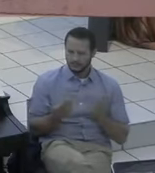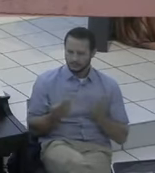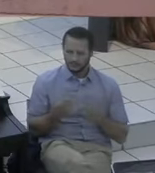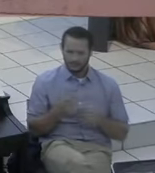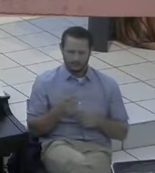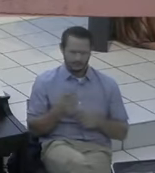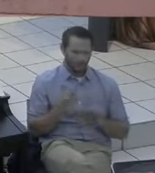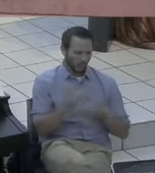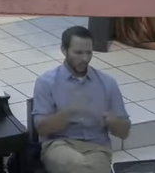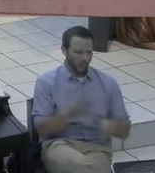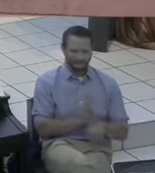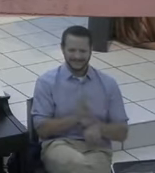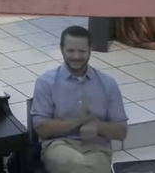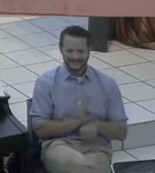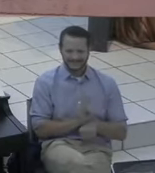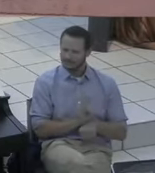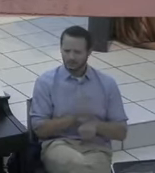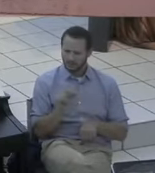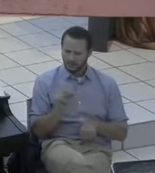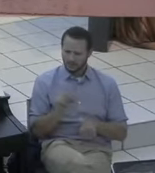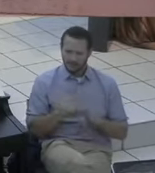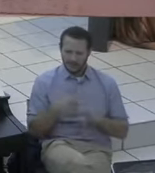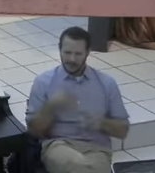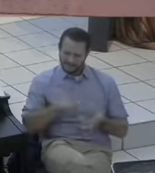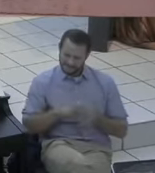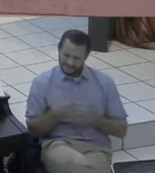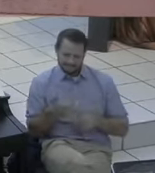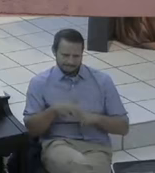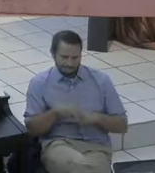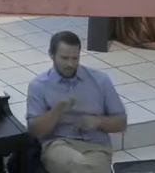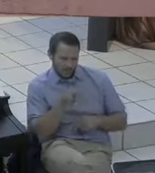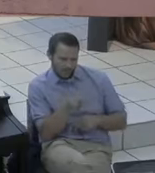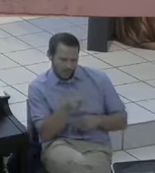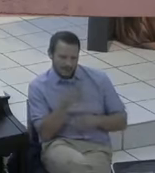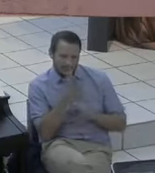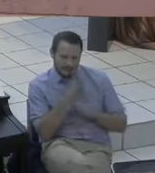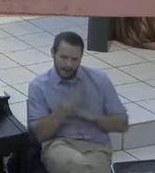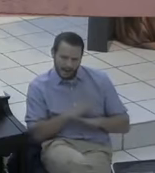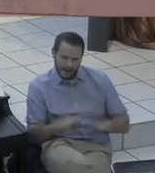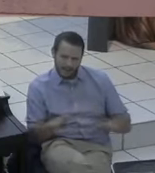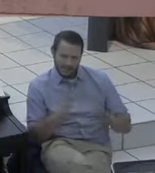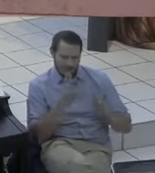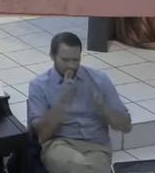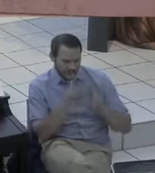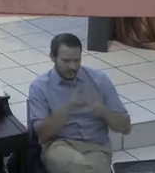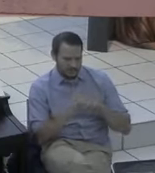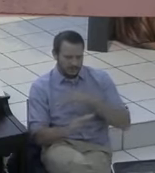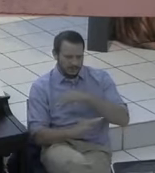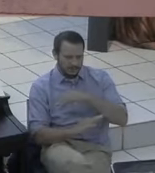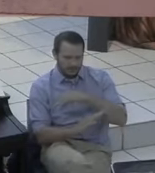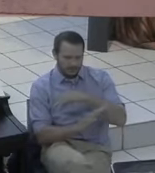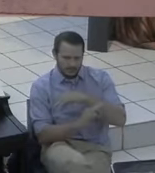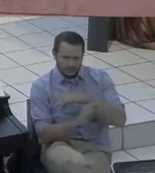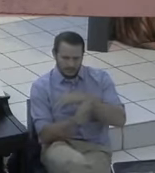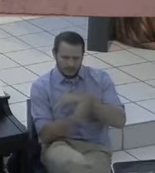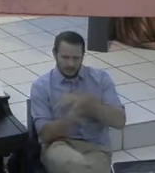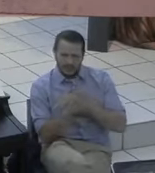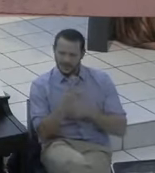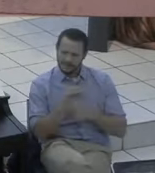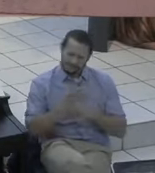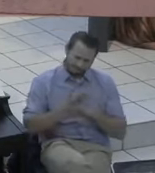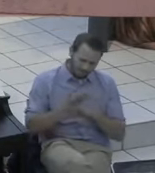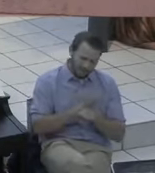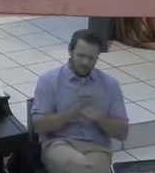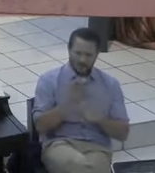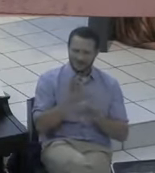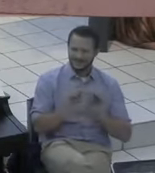or business, but a dawn full of deep silence and a dawn full of absolute